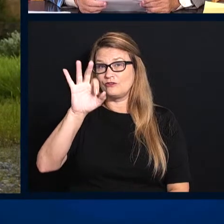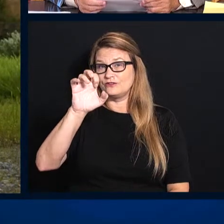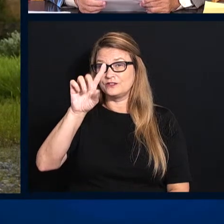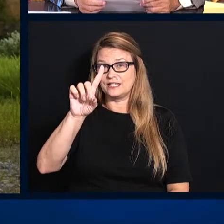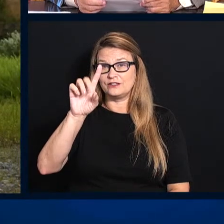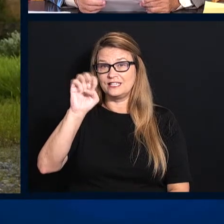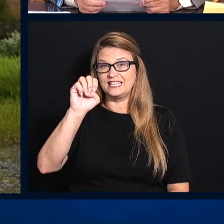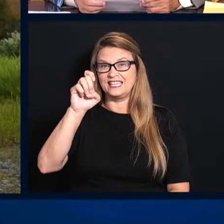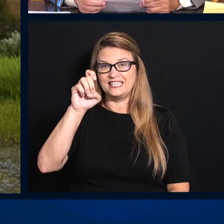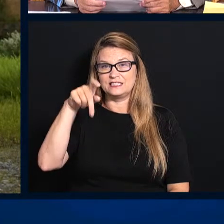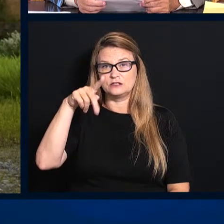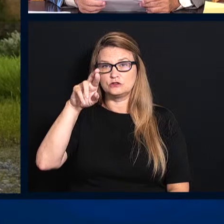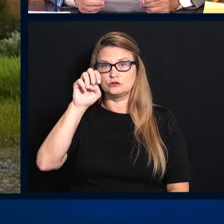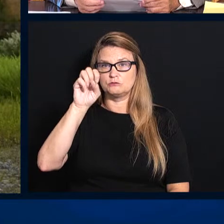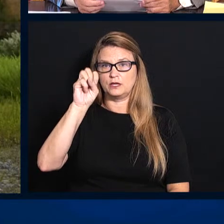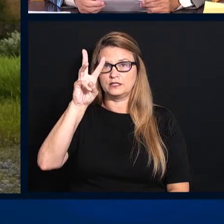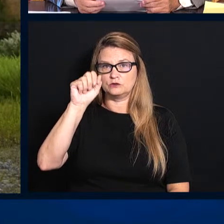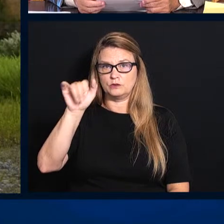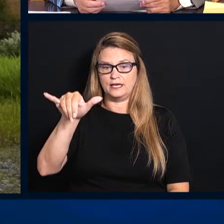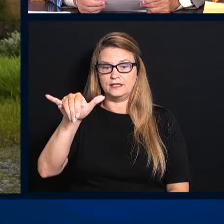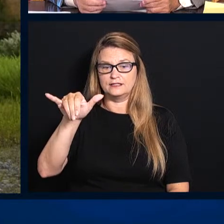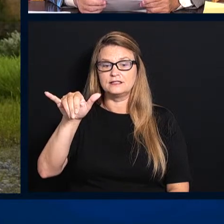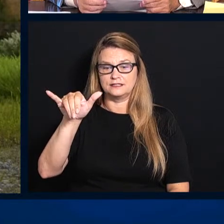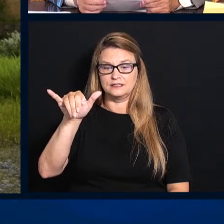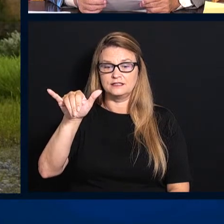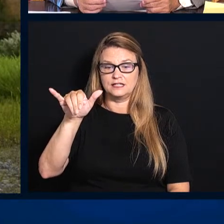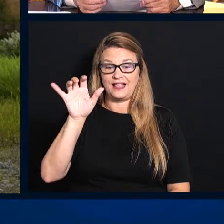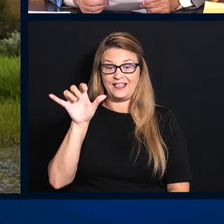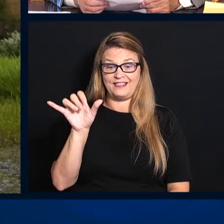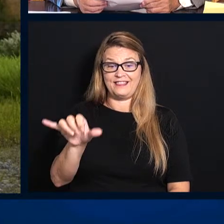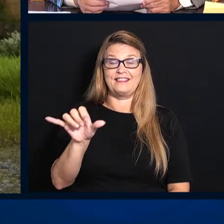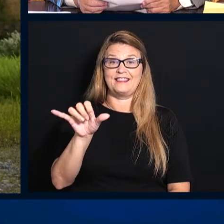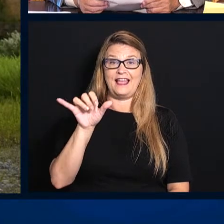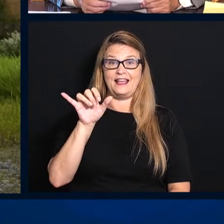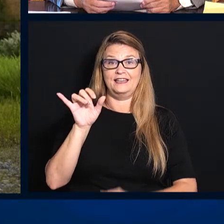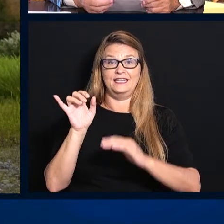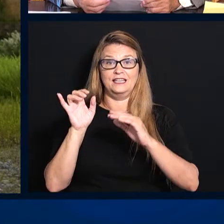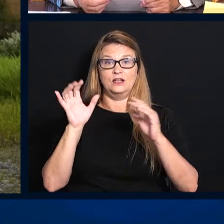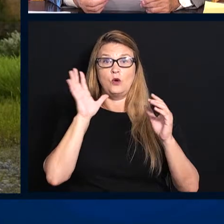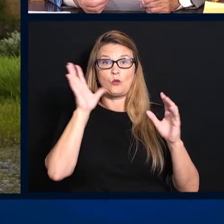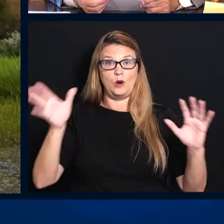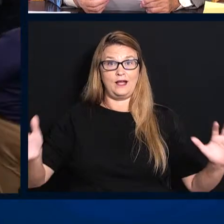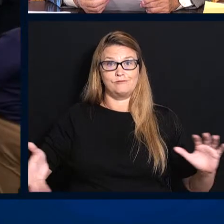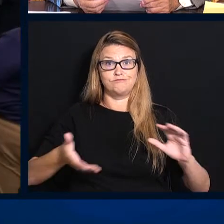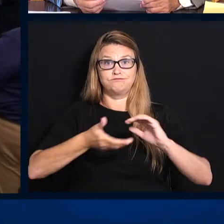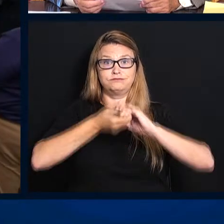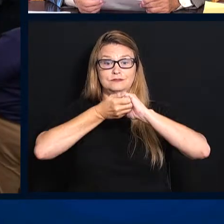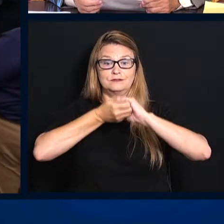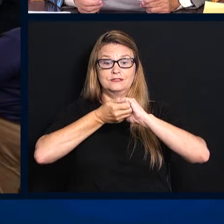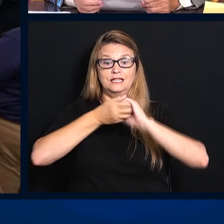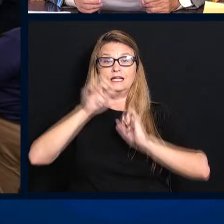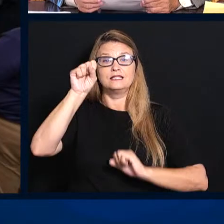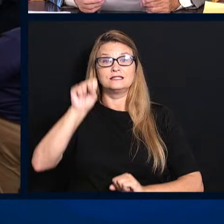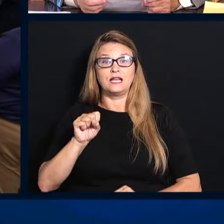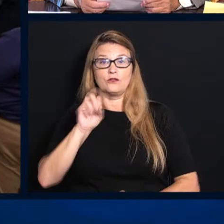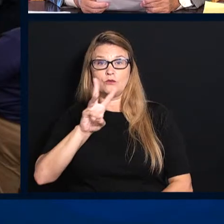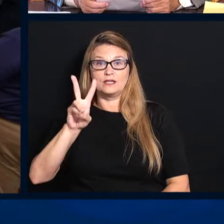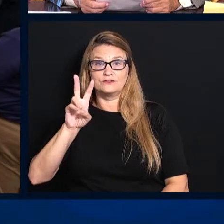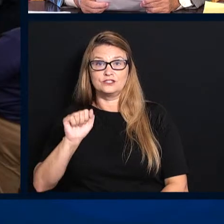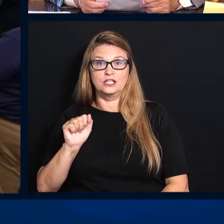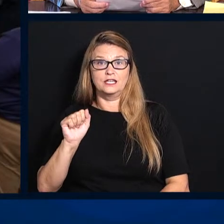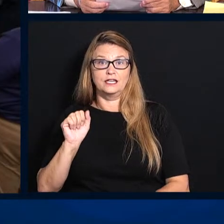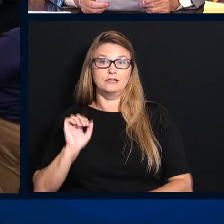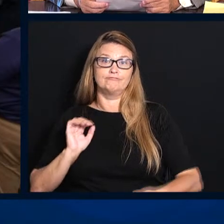It really and truly, when it really boils right down to it, is the bridge that brings southern West Virginia online with